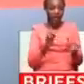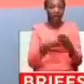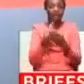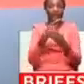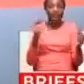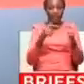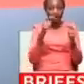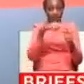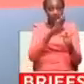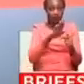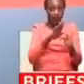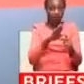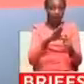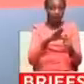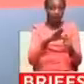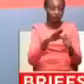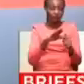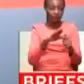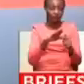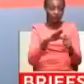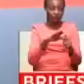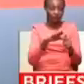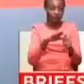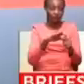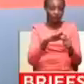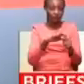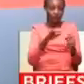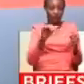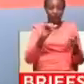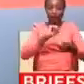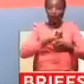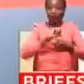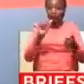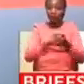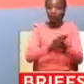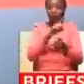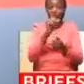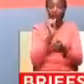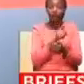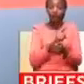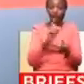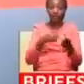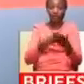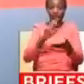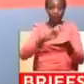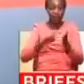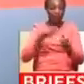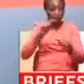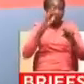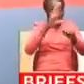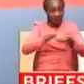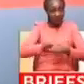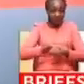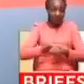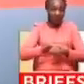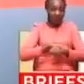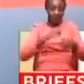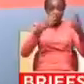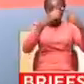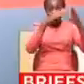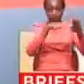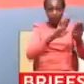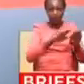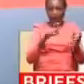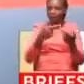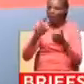have covered your star. Like, you know, they've covered your star. So you have to go and get your star, you know, back. When you say